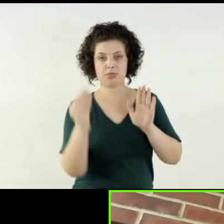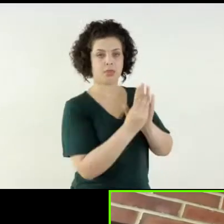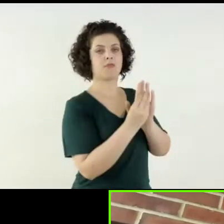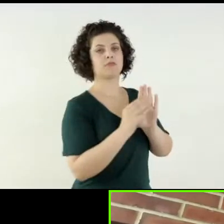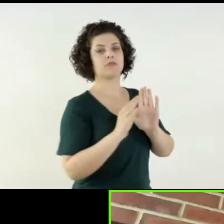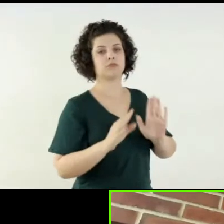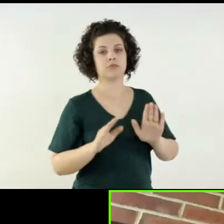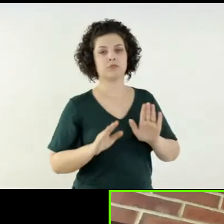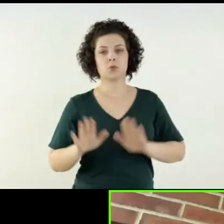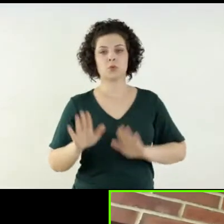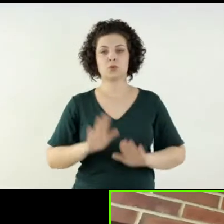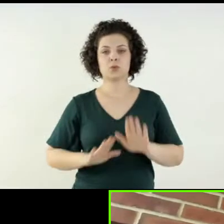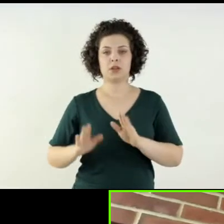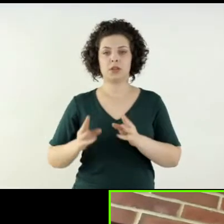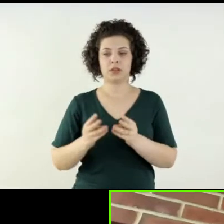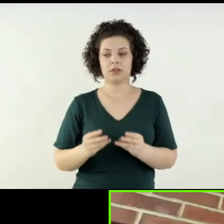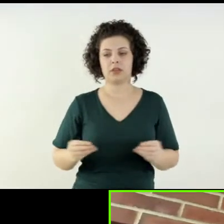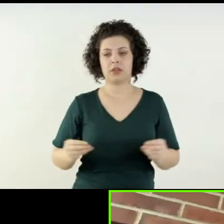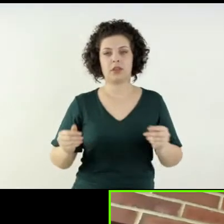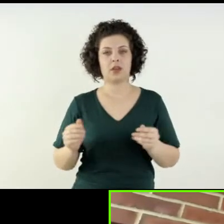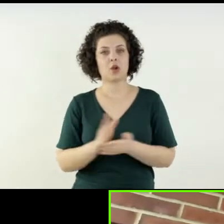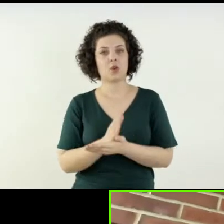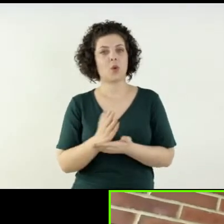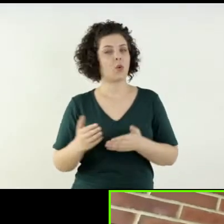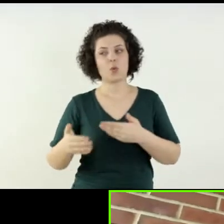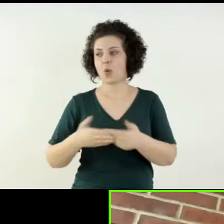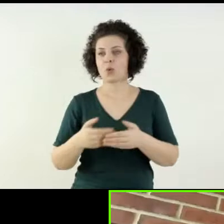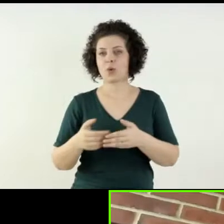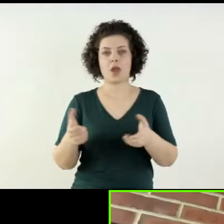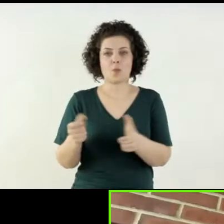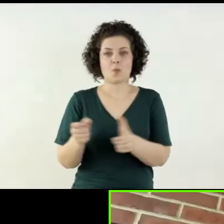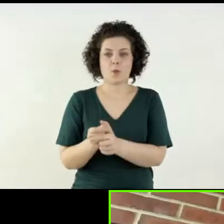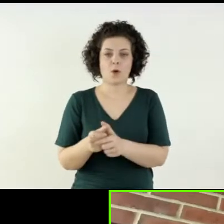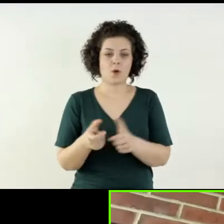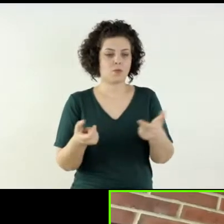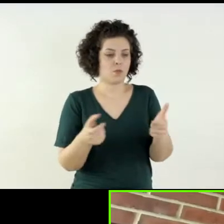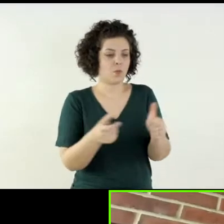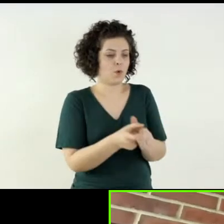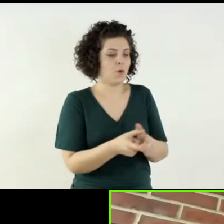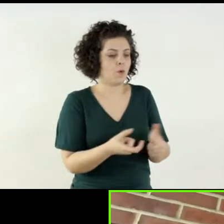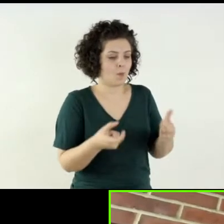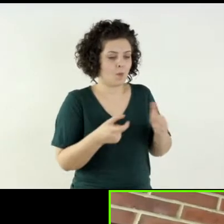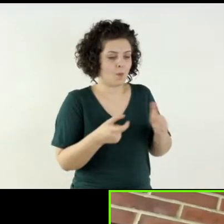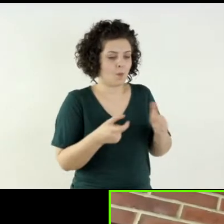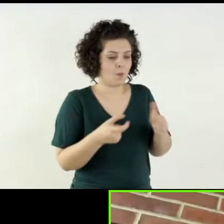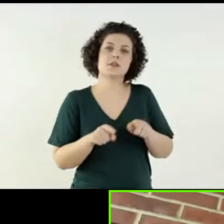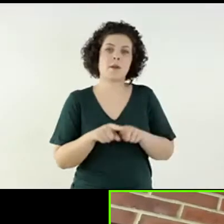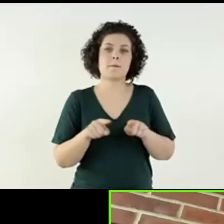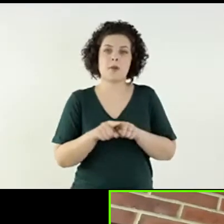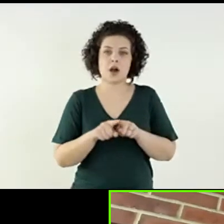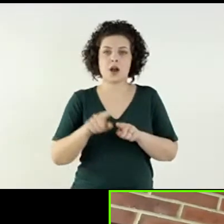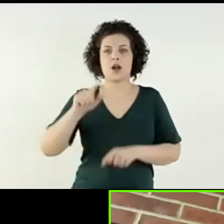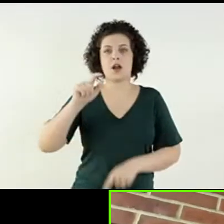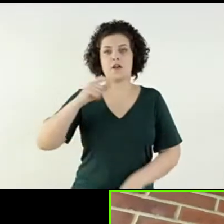with Occupy, as with Black Lives Matter, there need to be